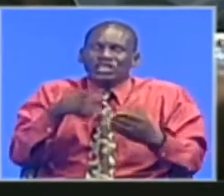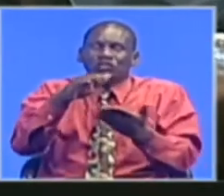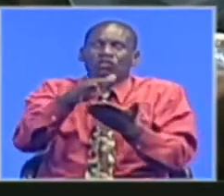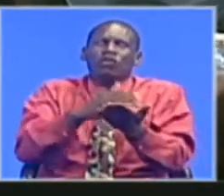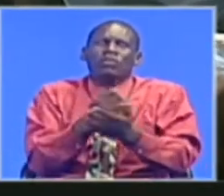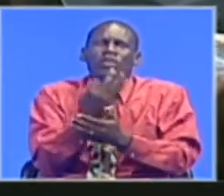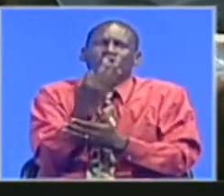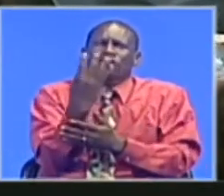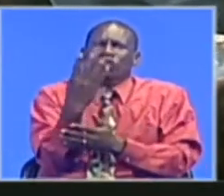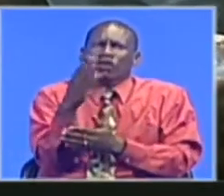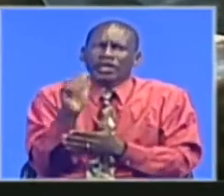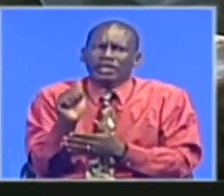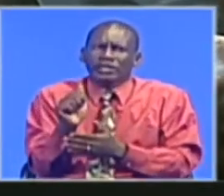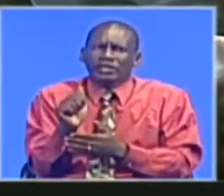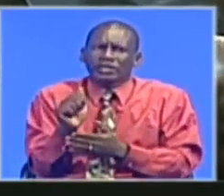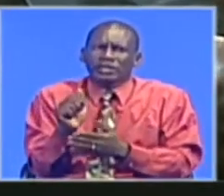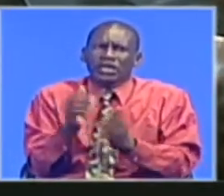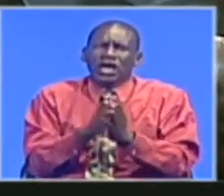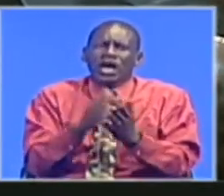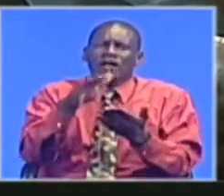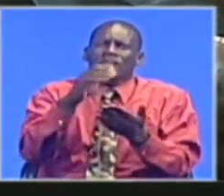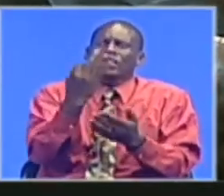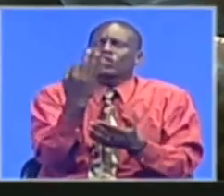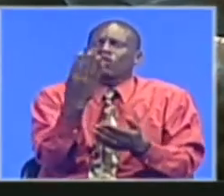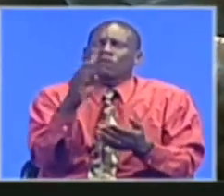forms 34A and 34B,